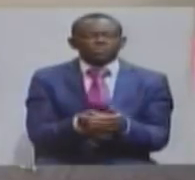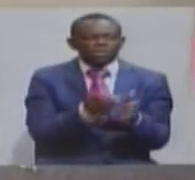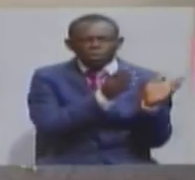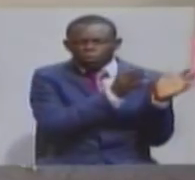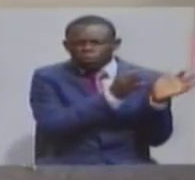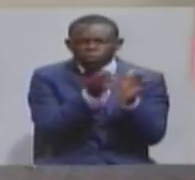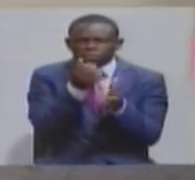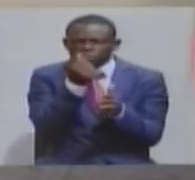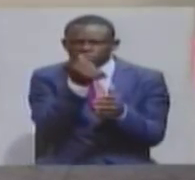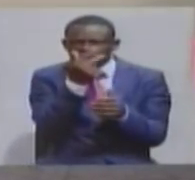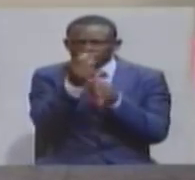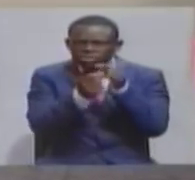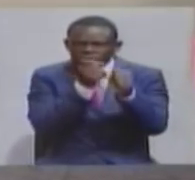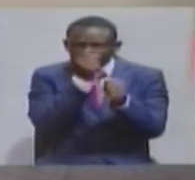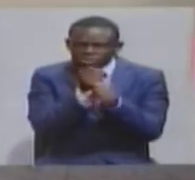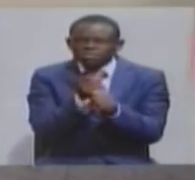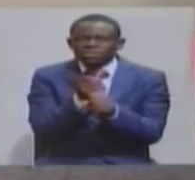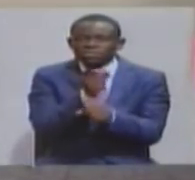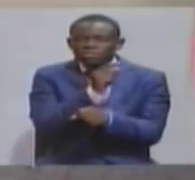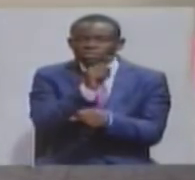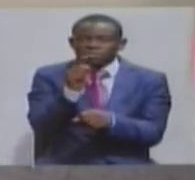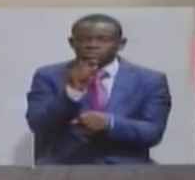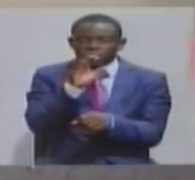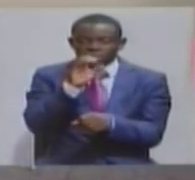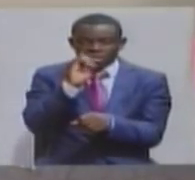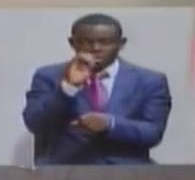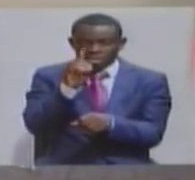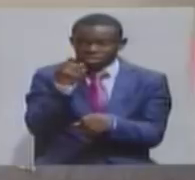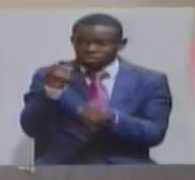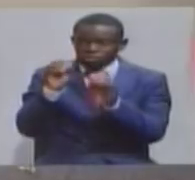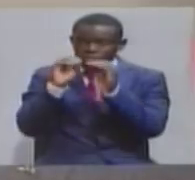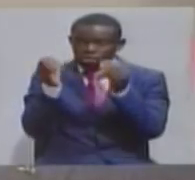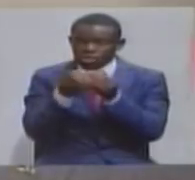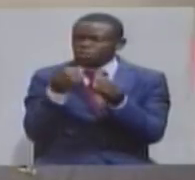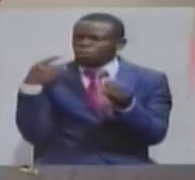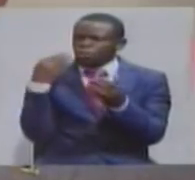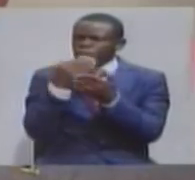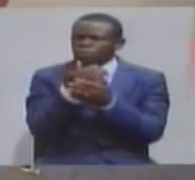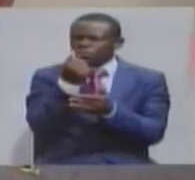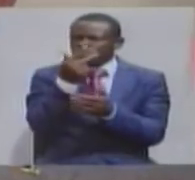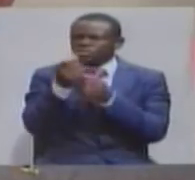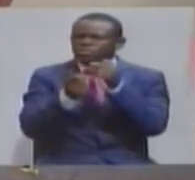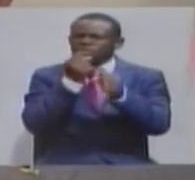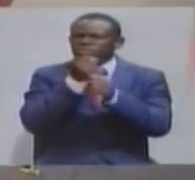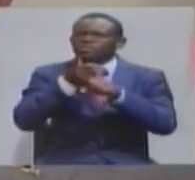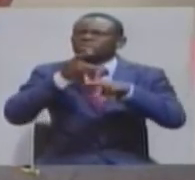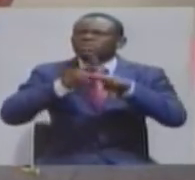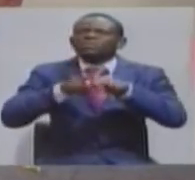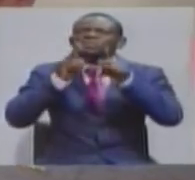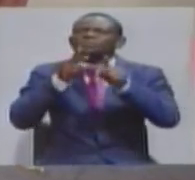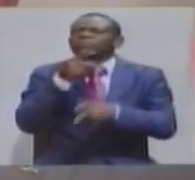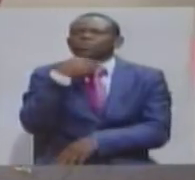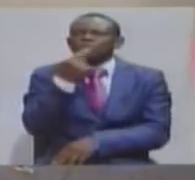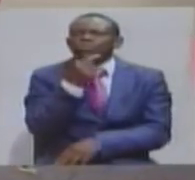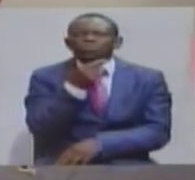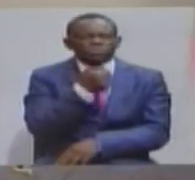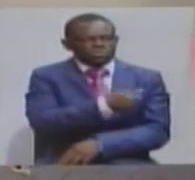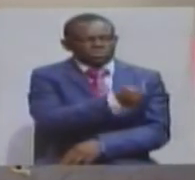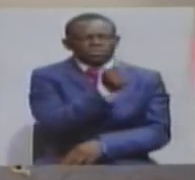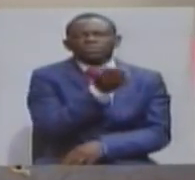Dialogue, the party that has held the chair of that institution the longest is UPND. They held